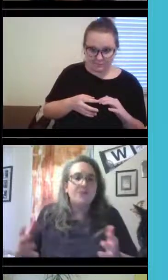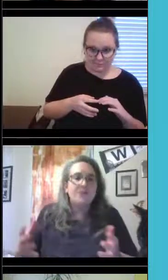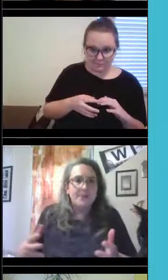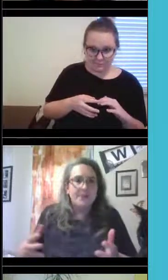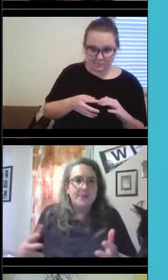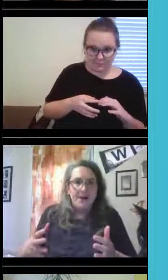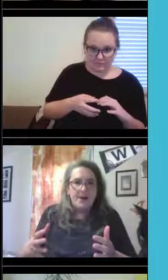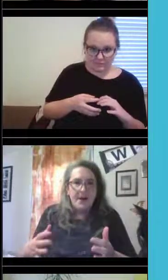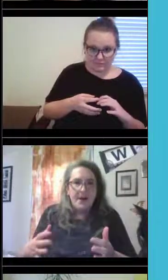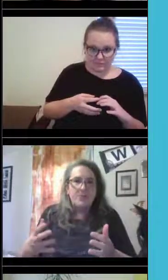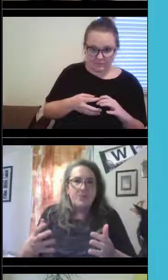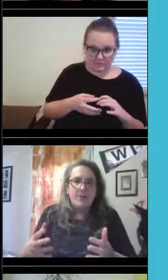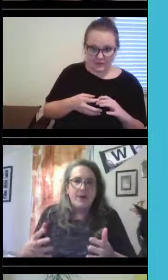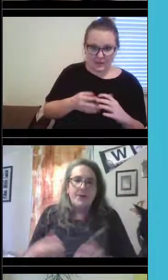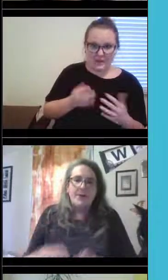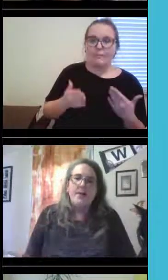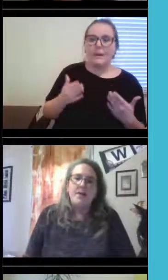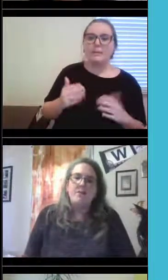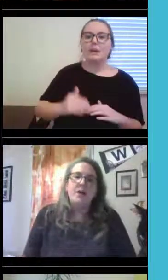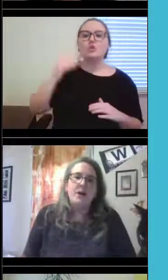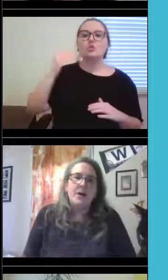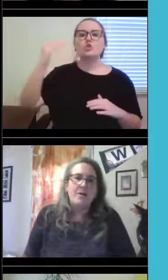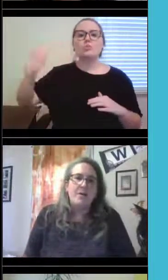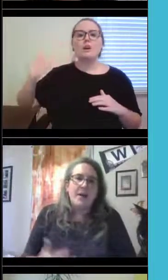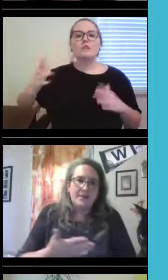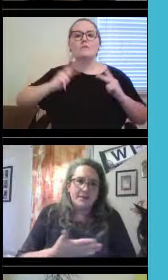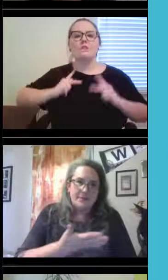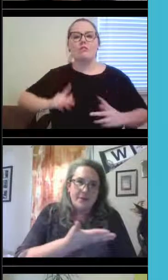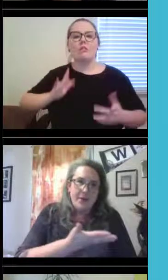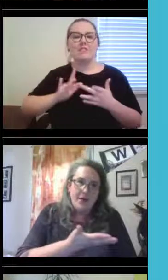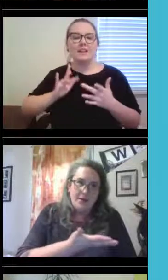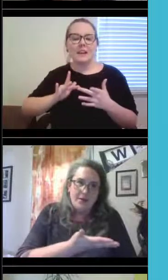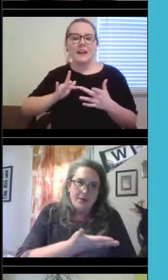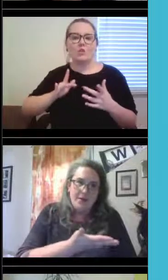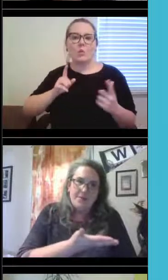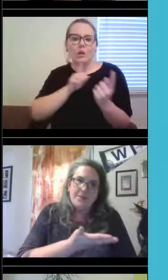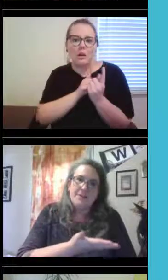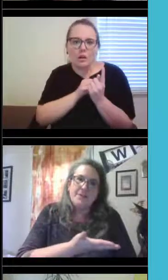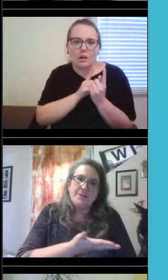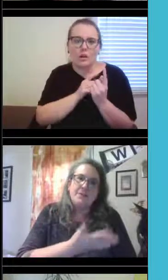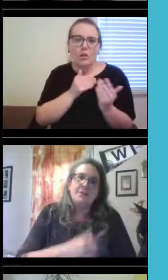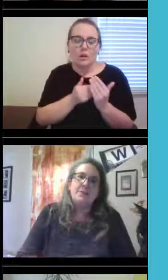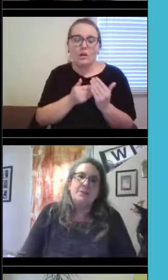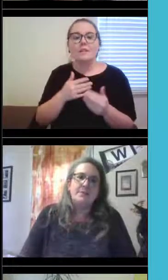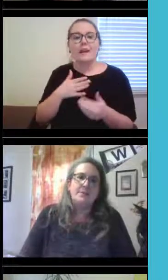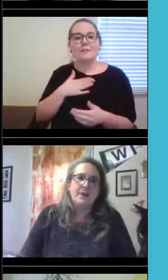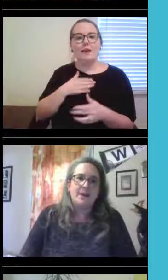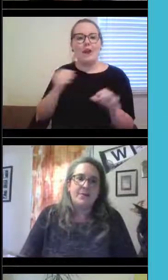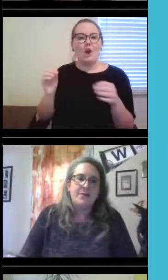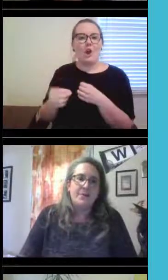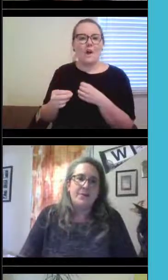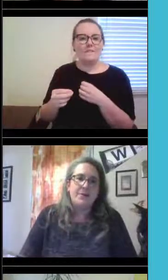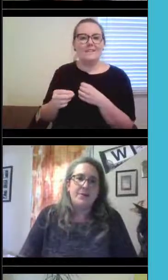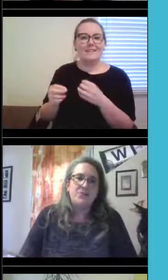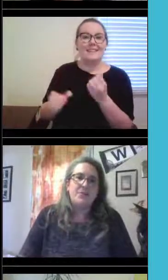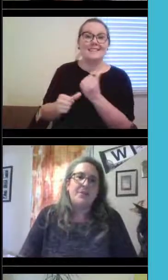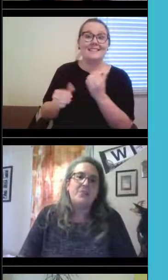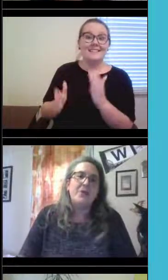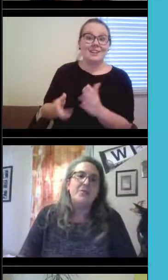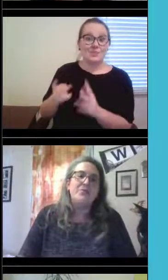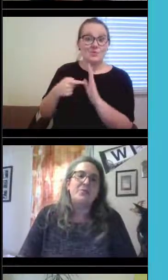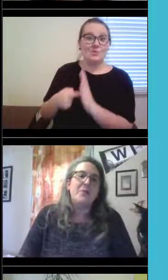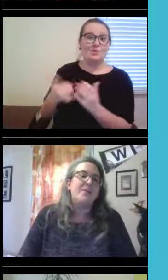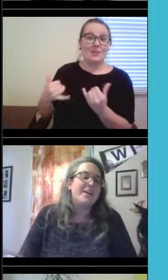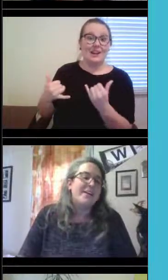too much physical contact or crowding them, as my office assistant is